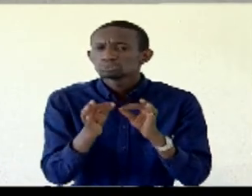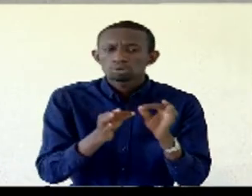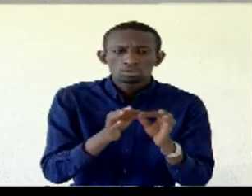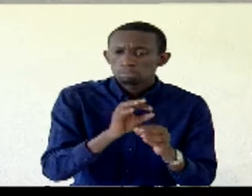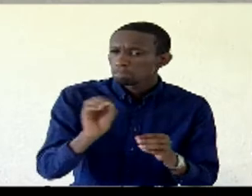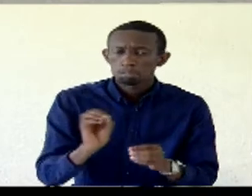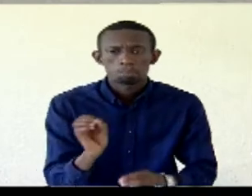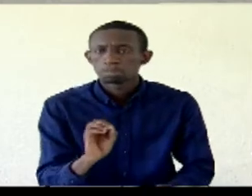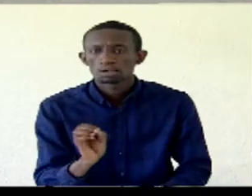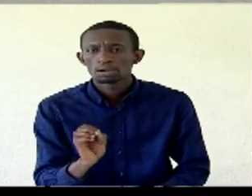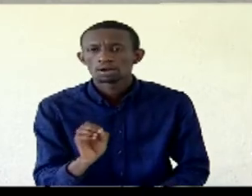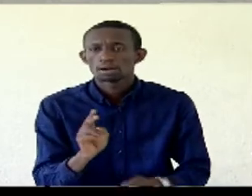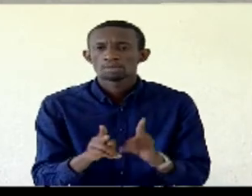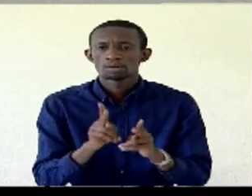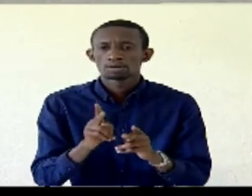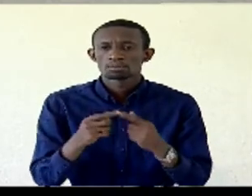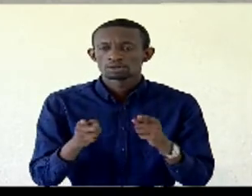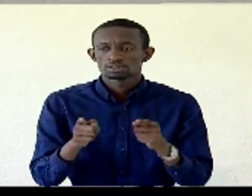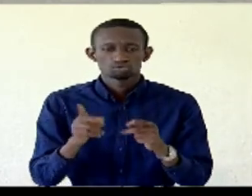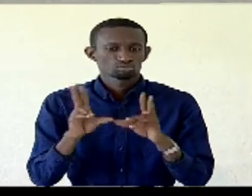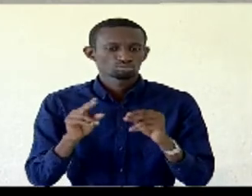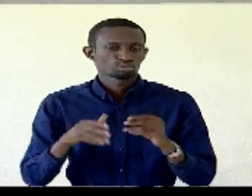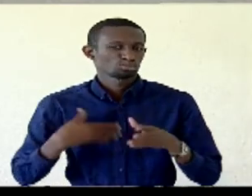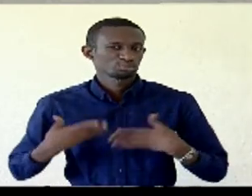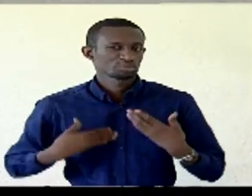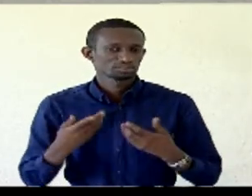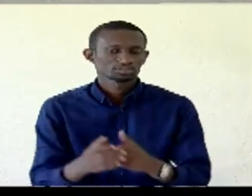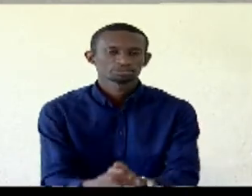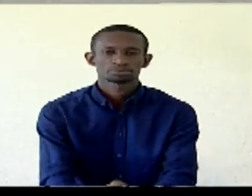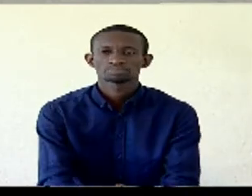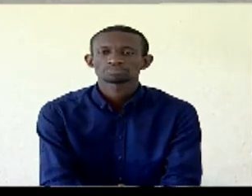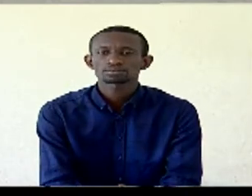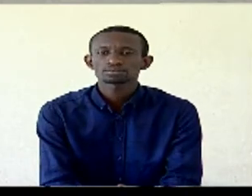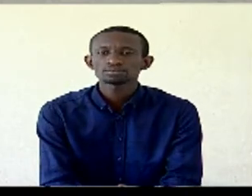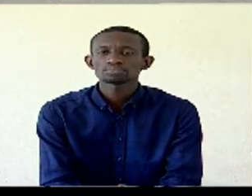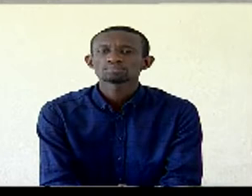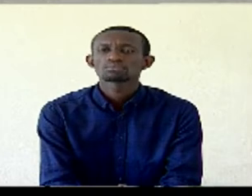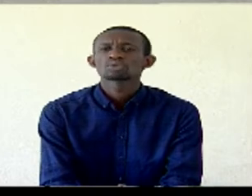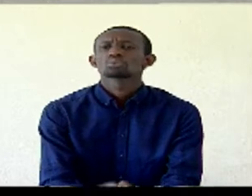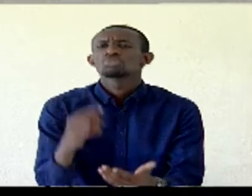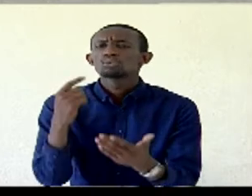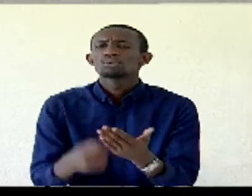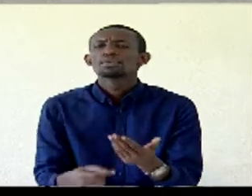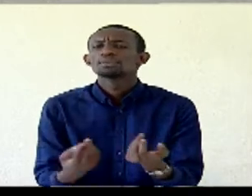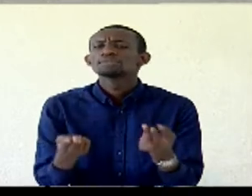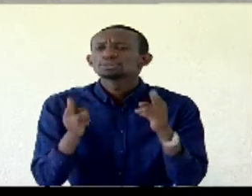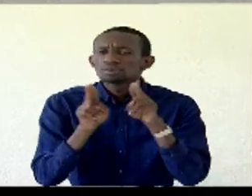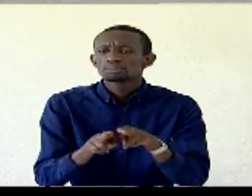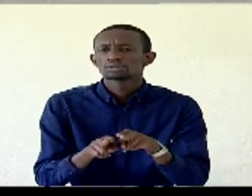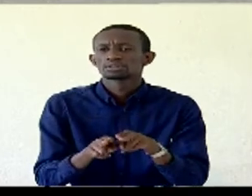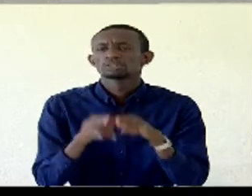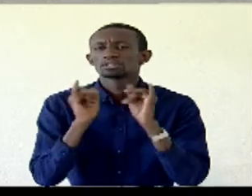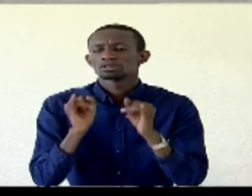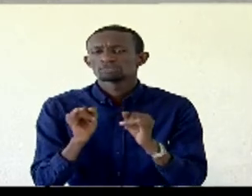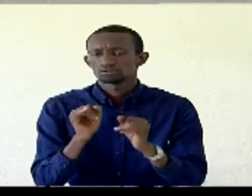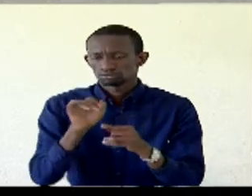anything. But don't take advantage of that. So, what exactly happens once we reach